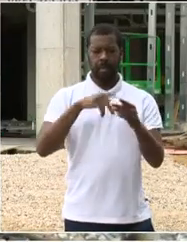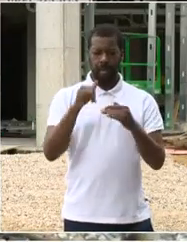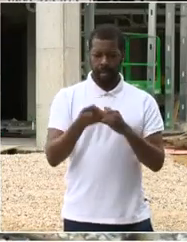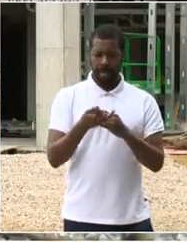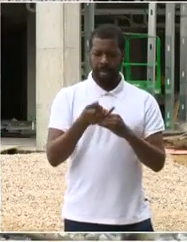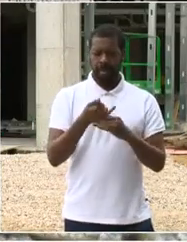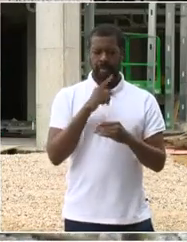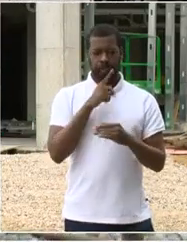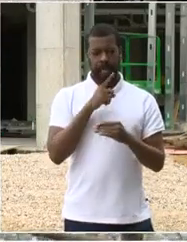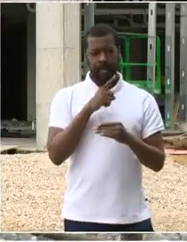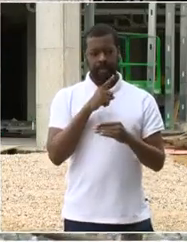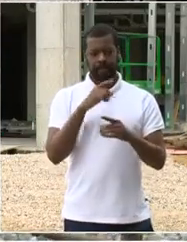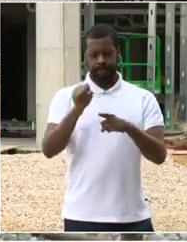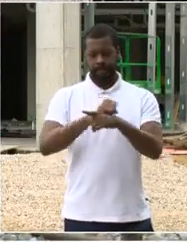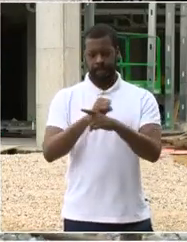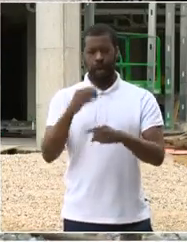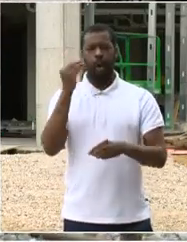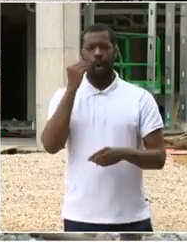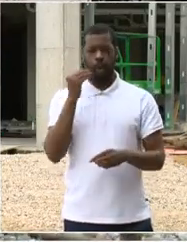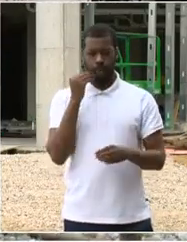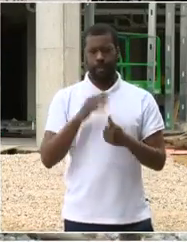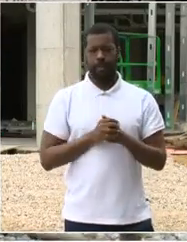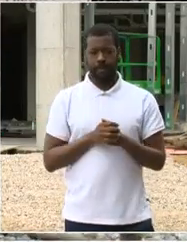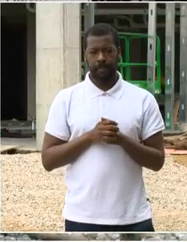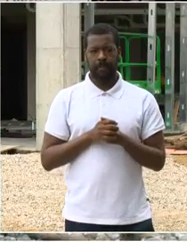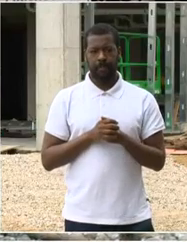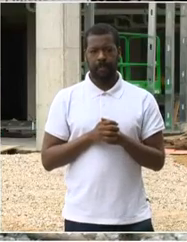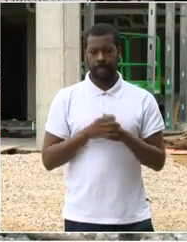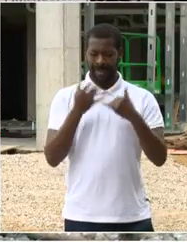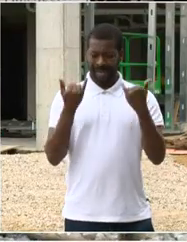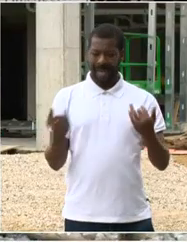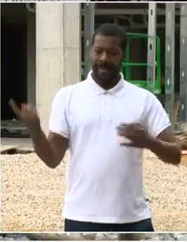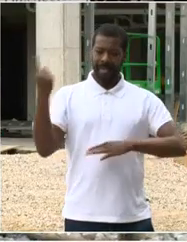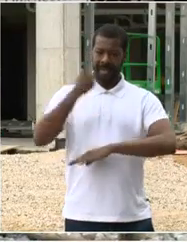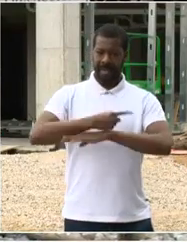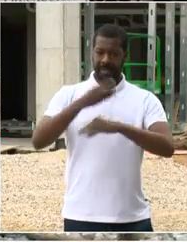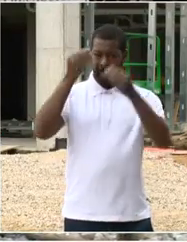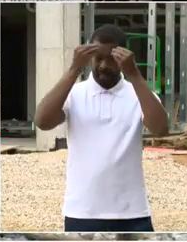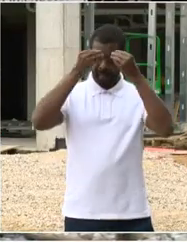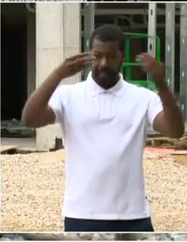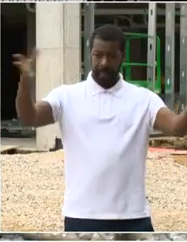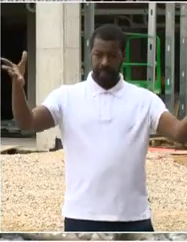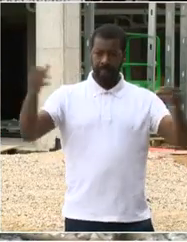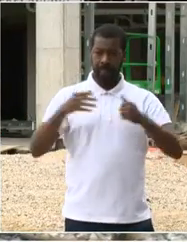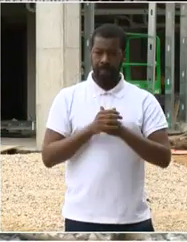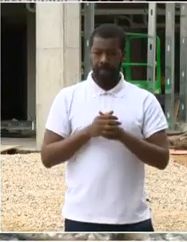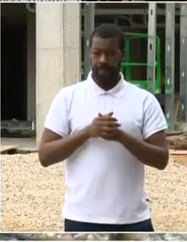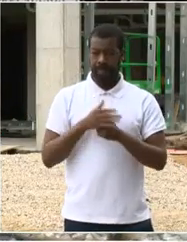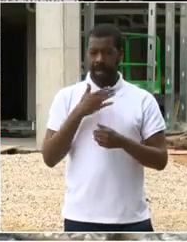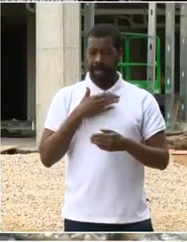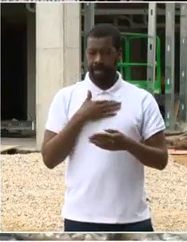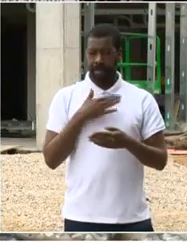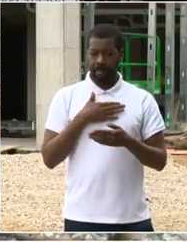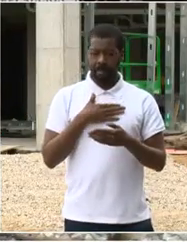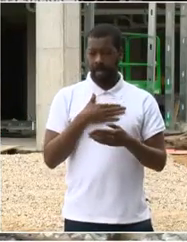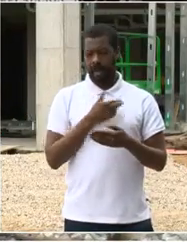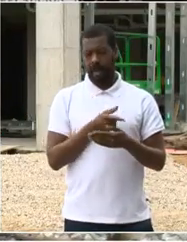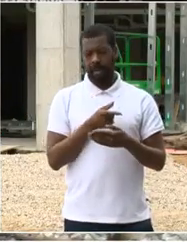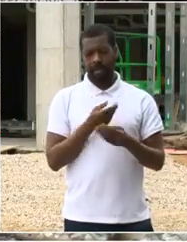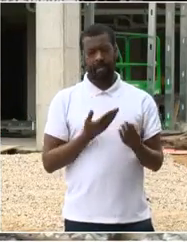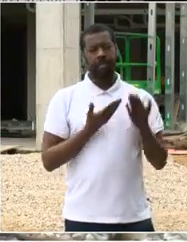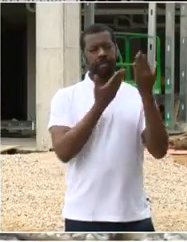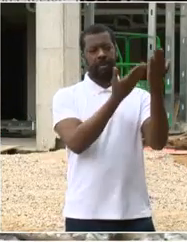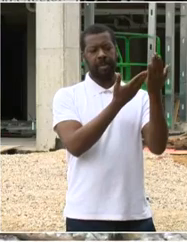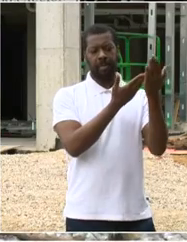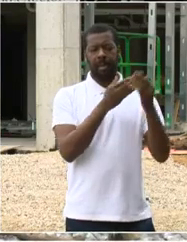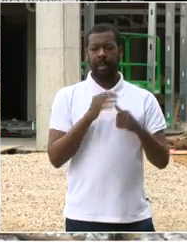homes for DC residents. That's why today I want to let you know that in the budget that I send to the council at the